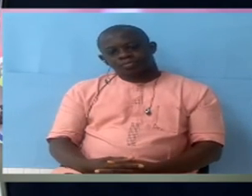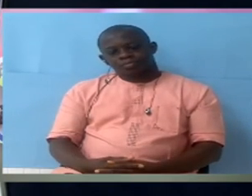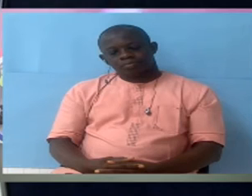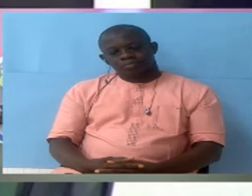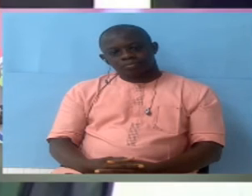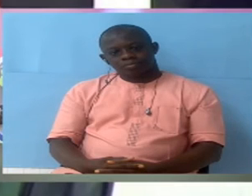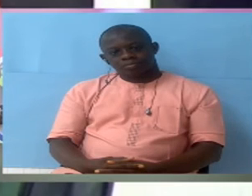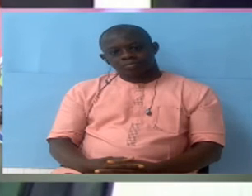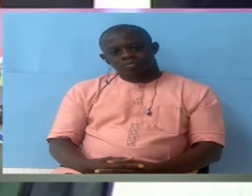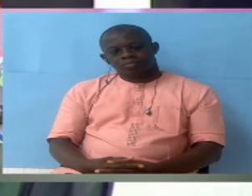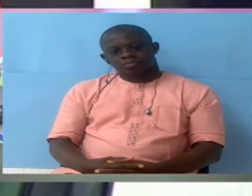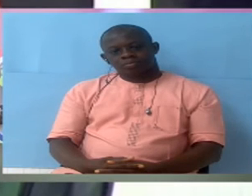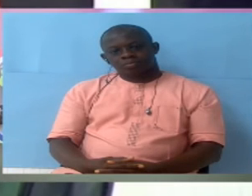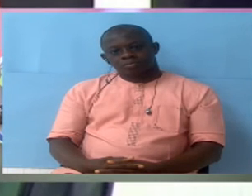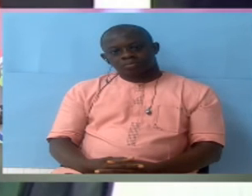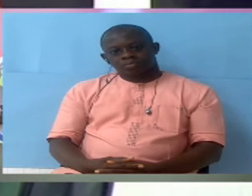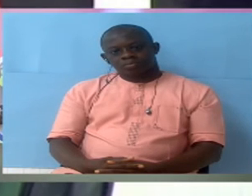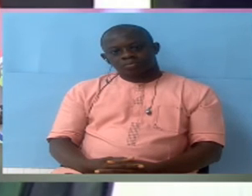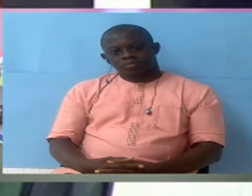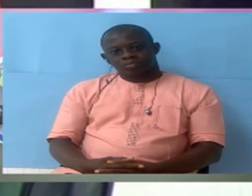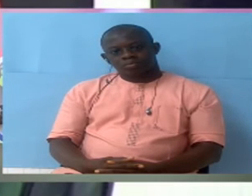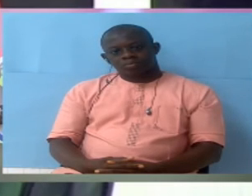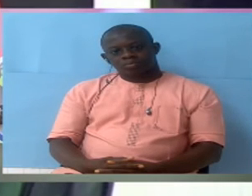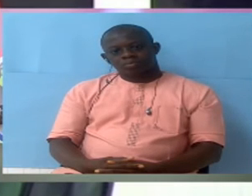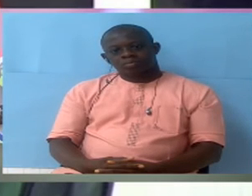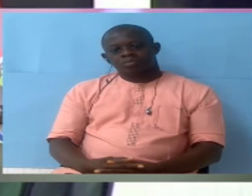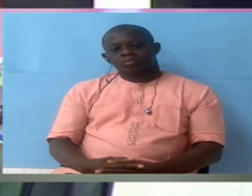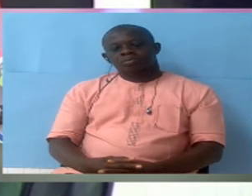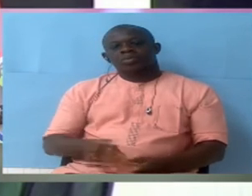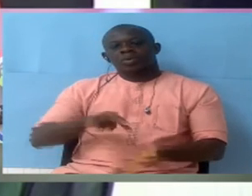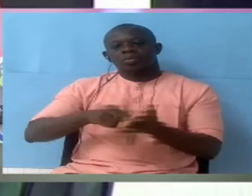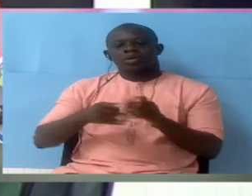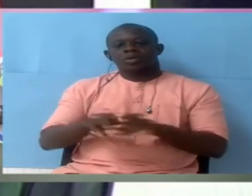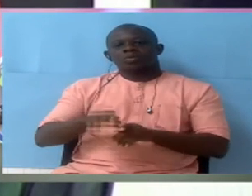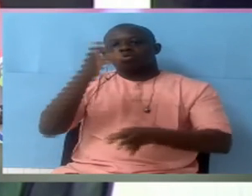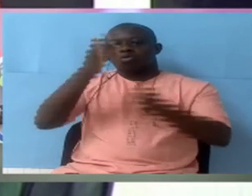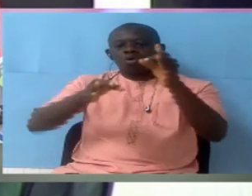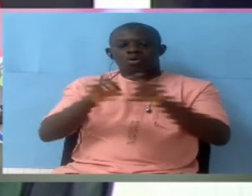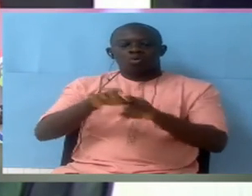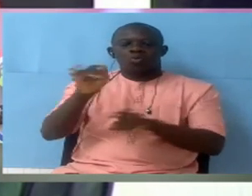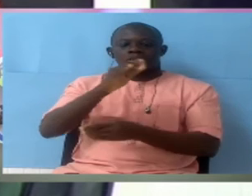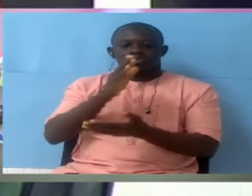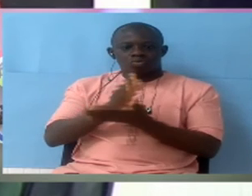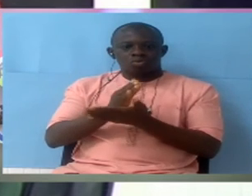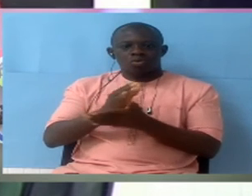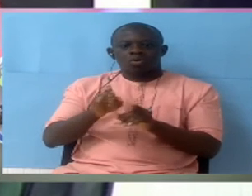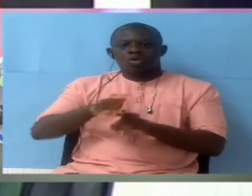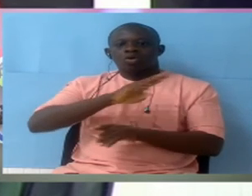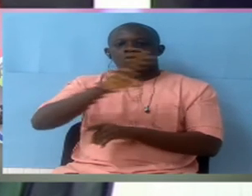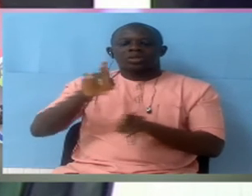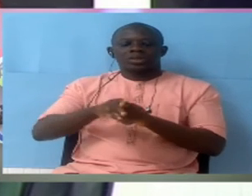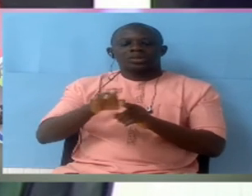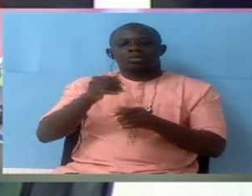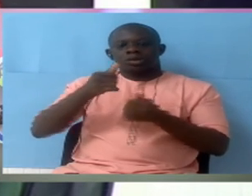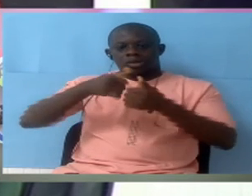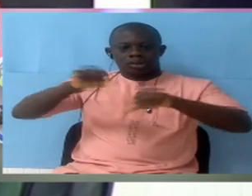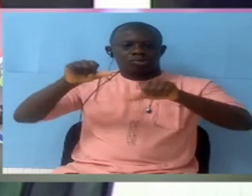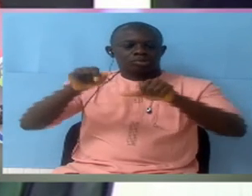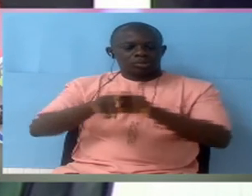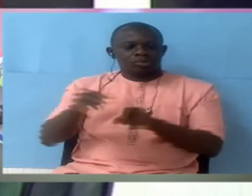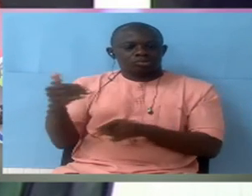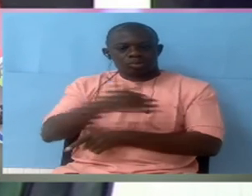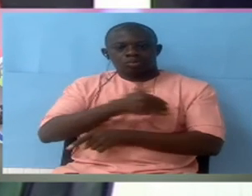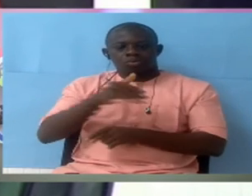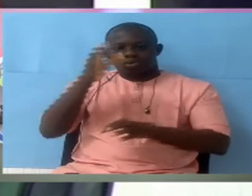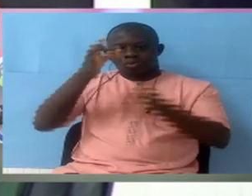nga ko gisi? It was just a kangaroo court. Lolu kay court la bo xamne bu jubali la